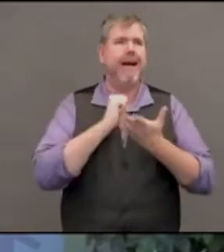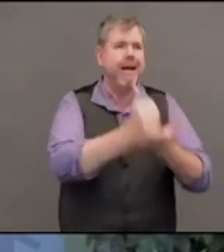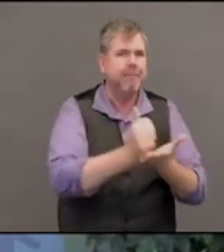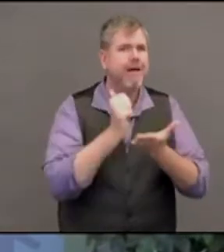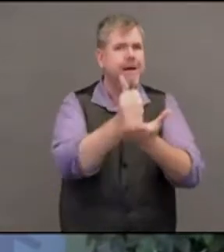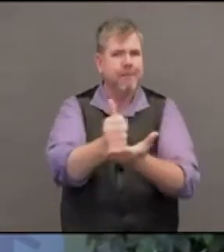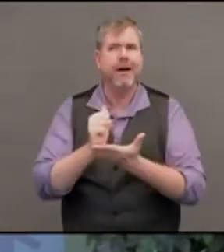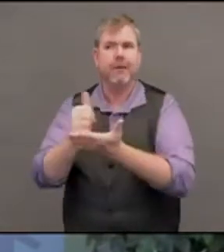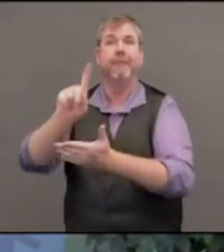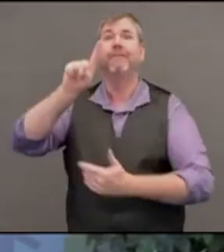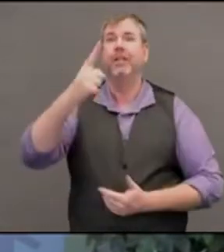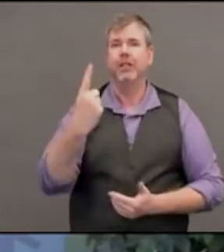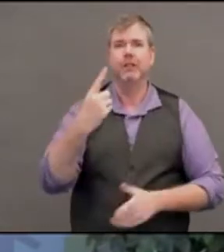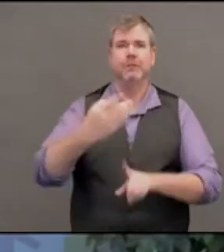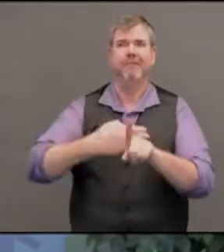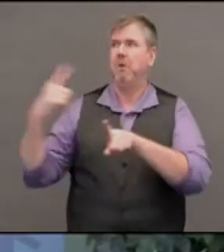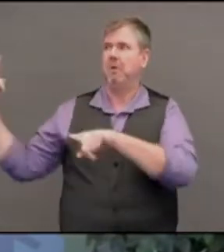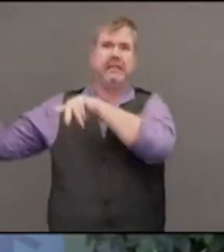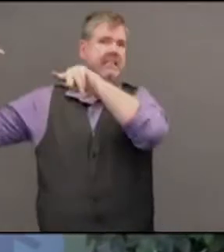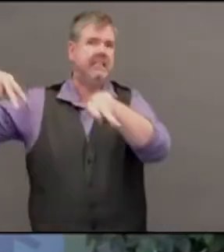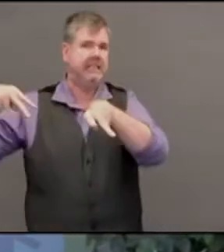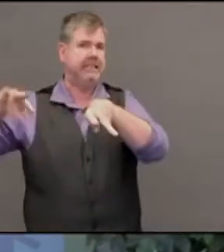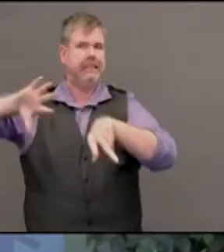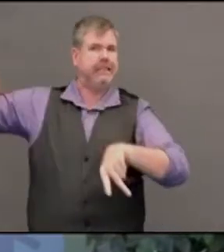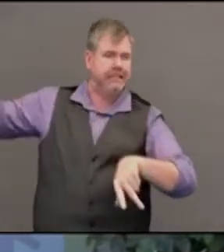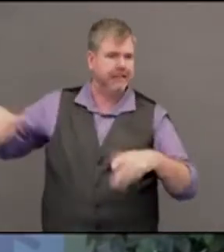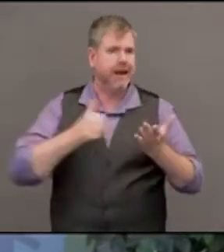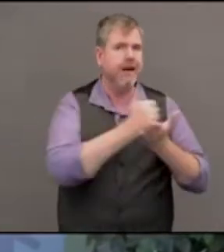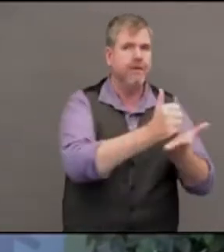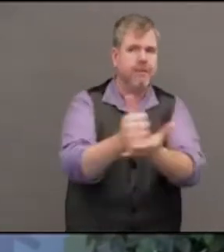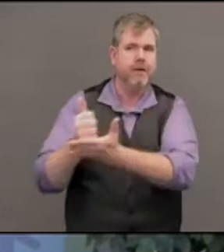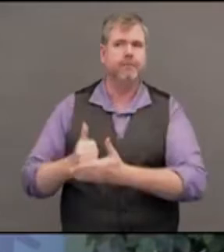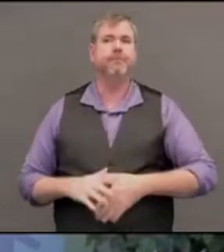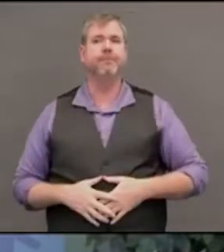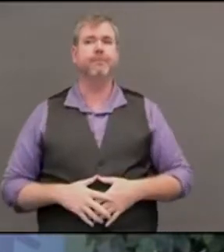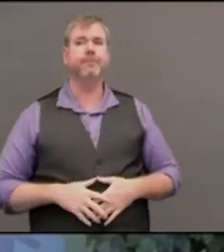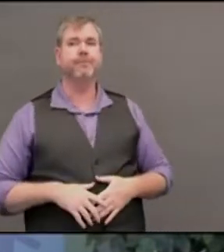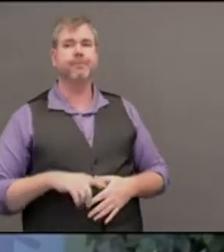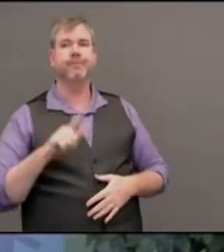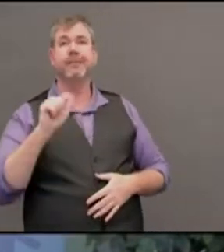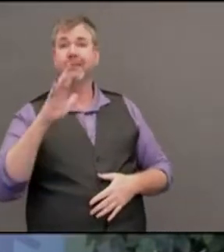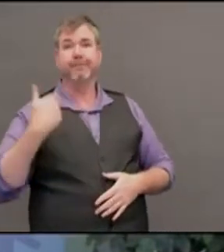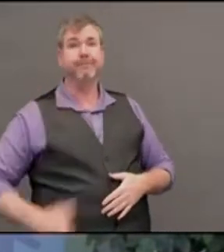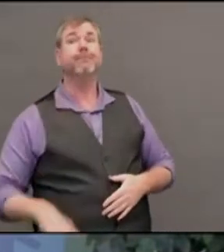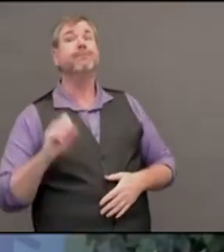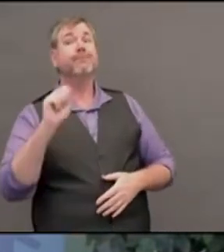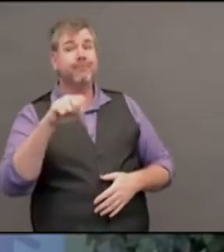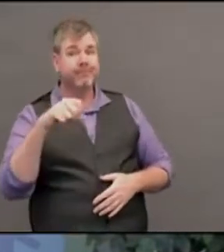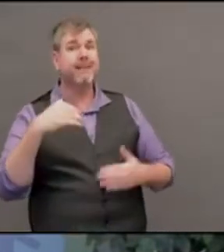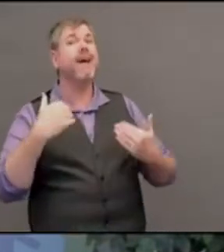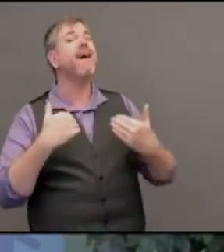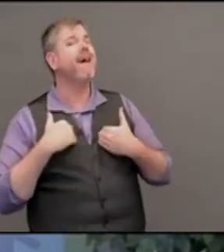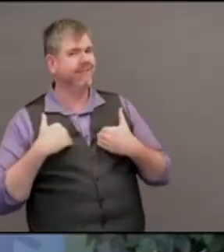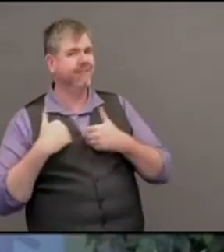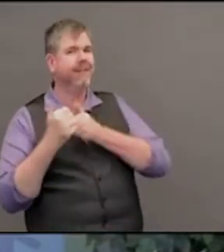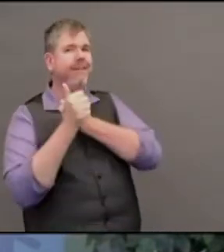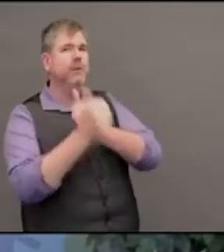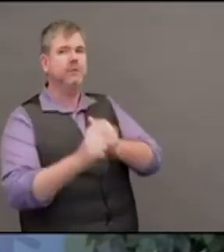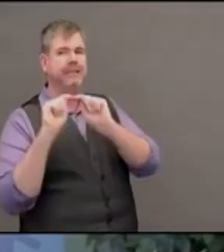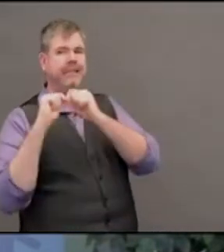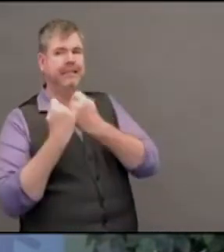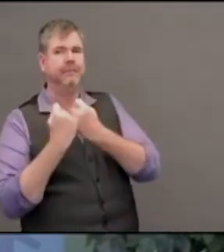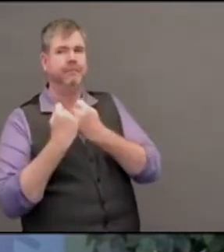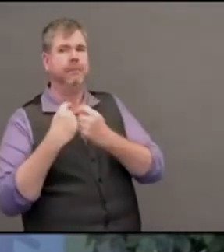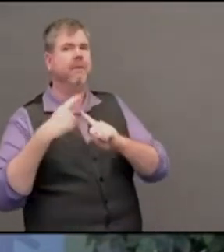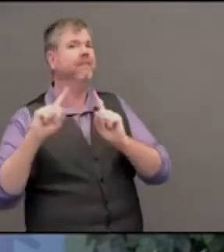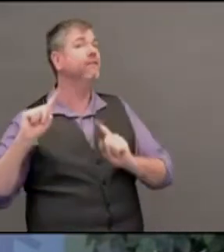but it's always education first, and a lot has been invested in this program so that we educate, because we definitely don't want to put pressure